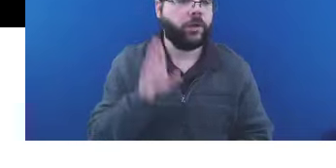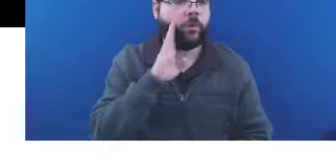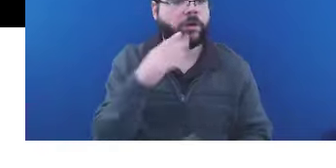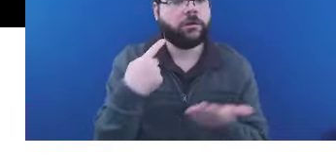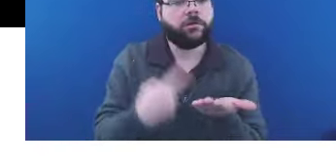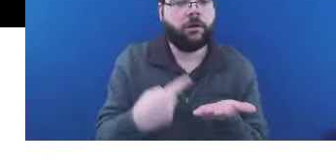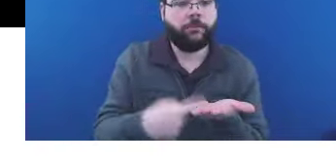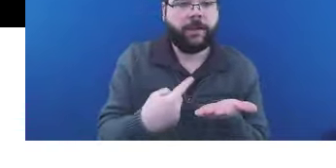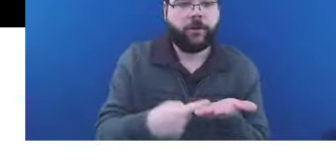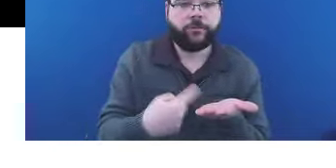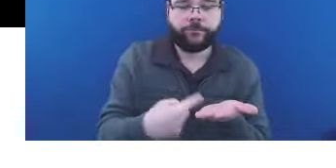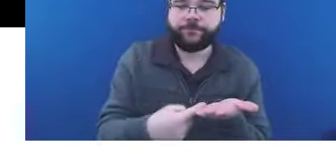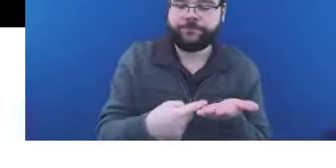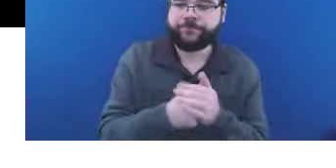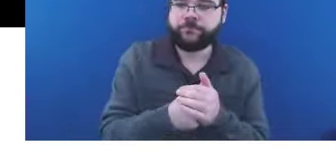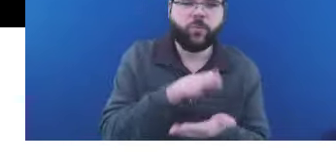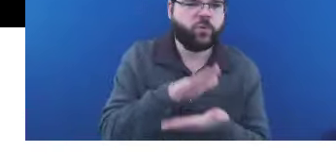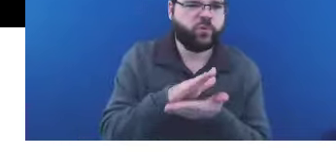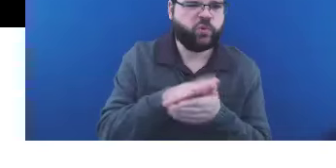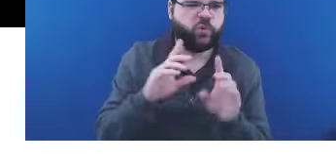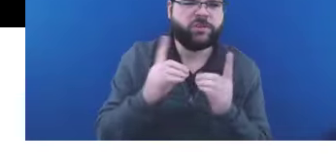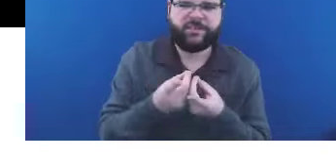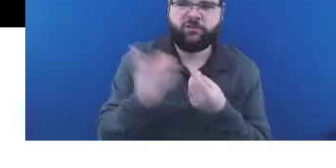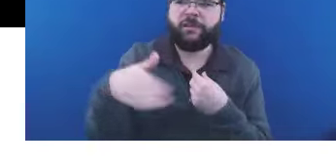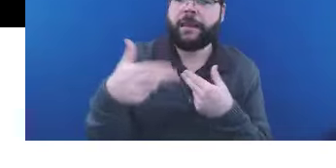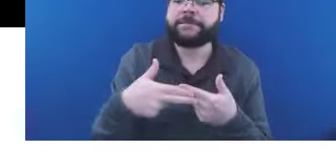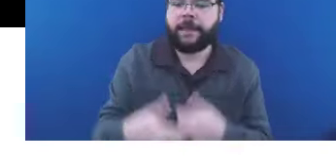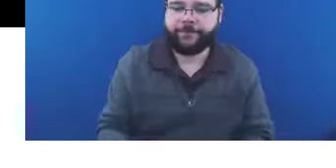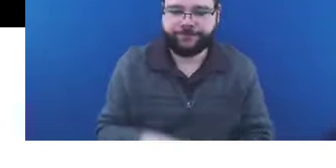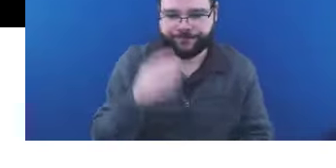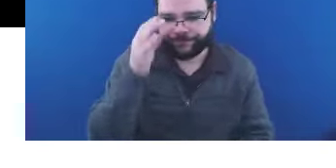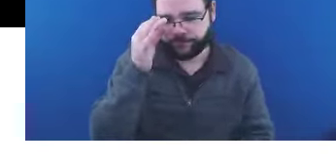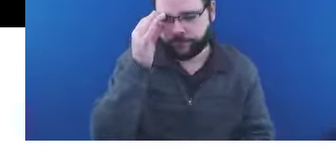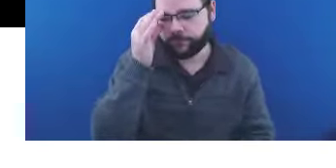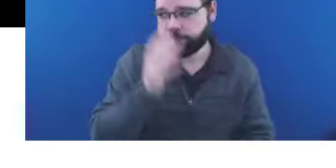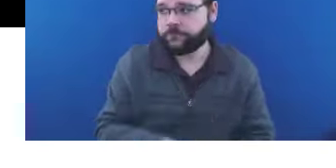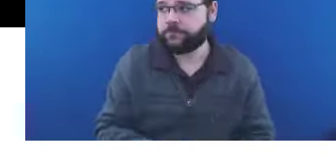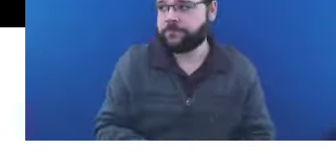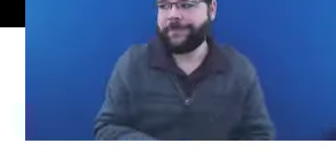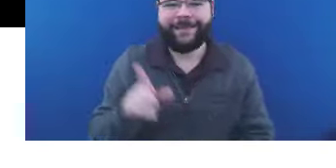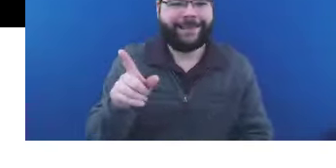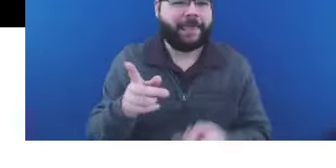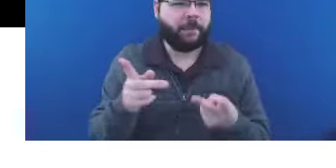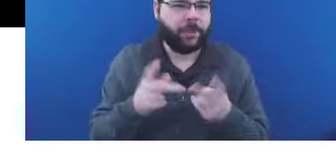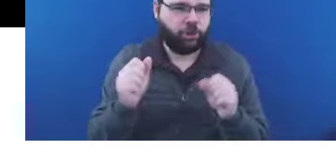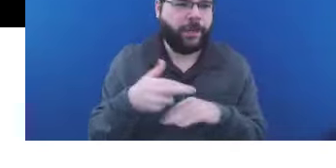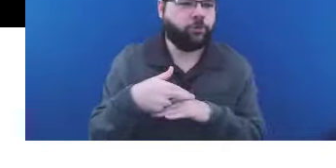about school districts on the next slide. That's where you would refer